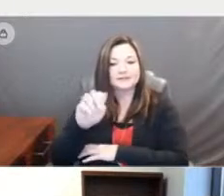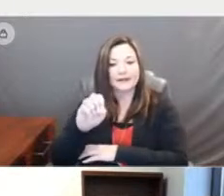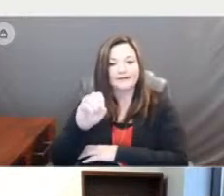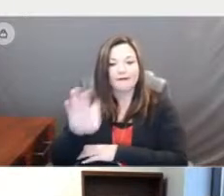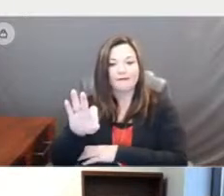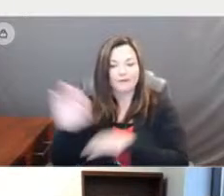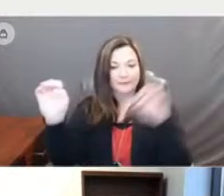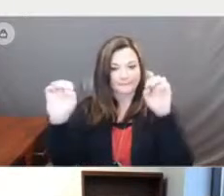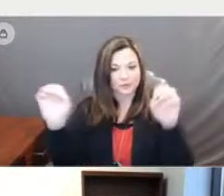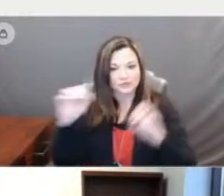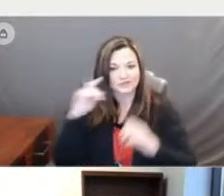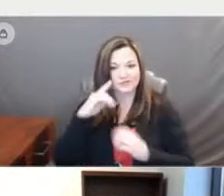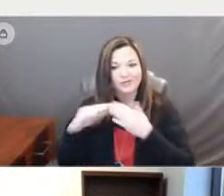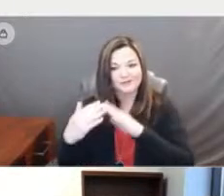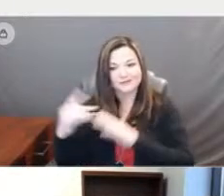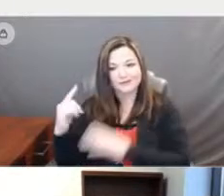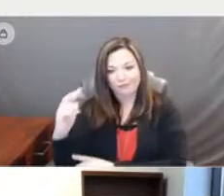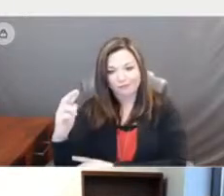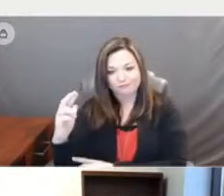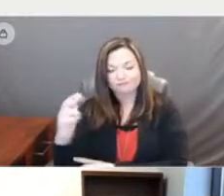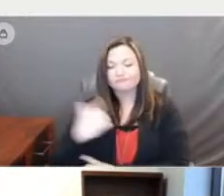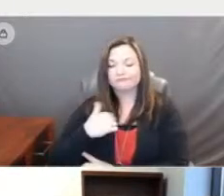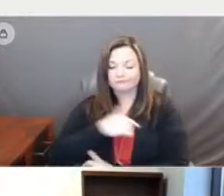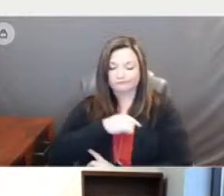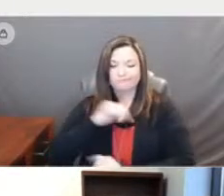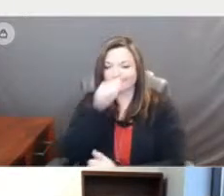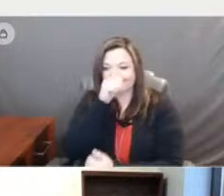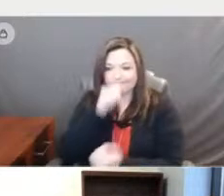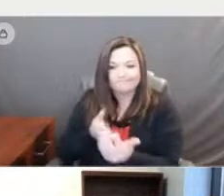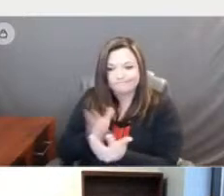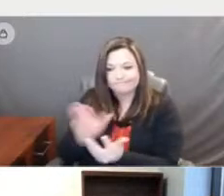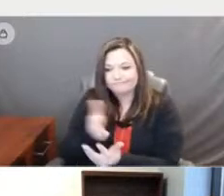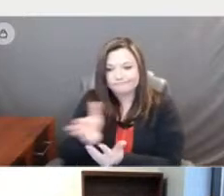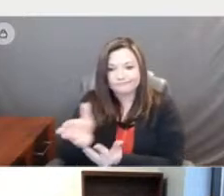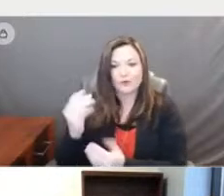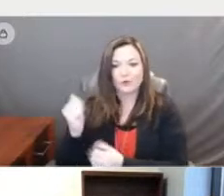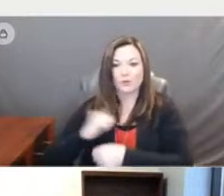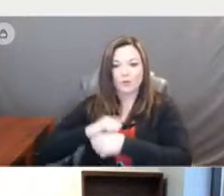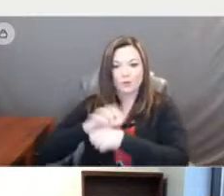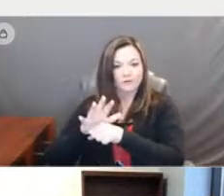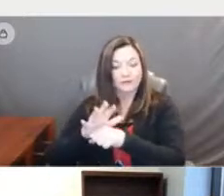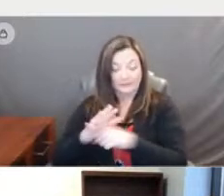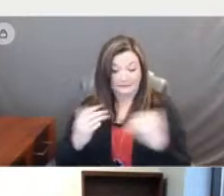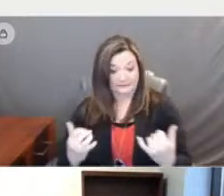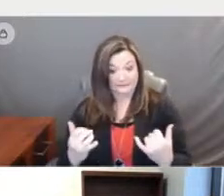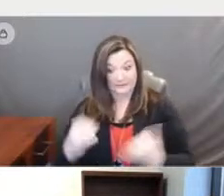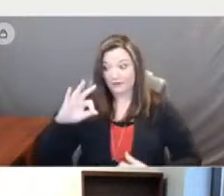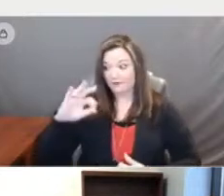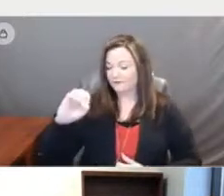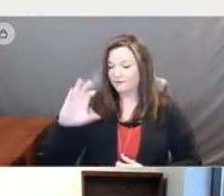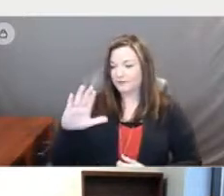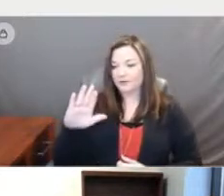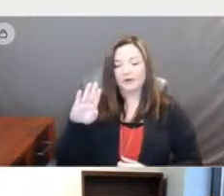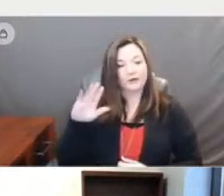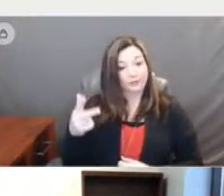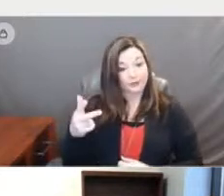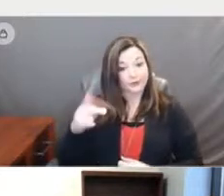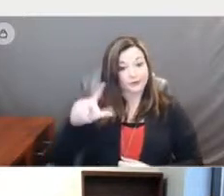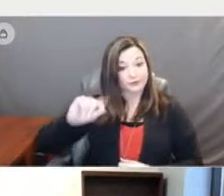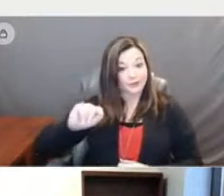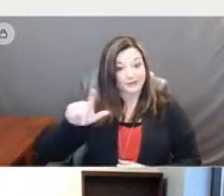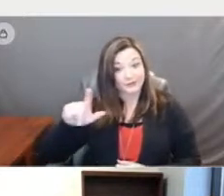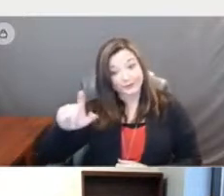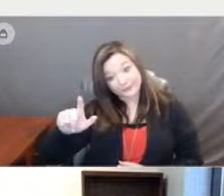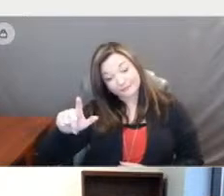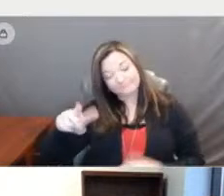how we navigated through COVID-19. We now sit here today on February 3rd, 2021, and we're